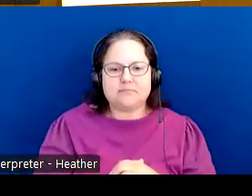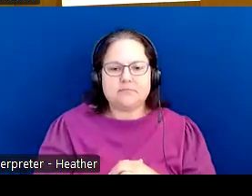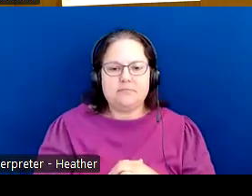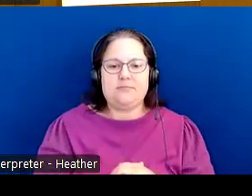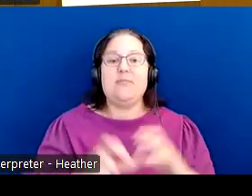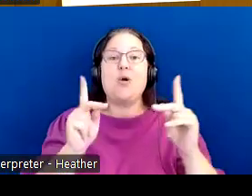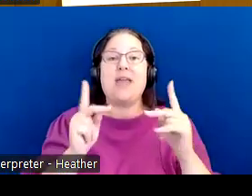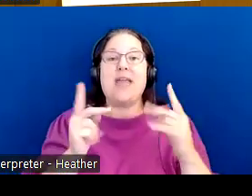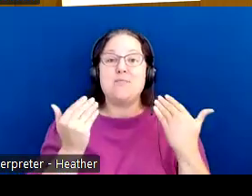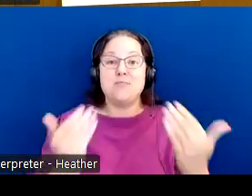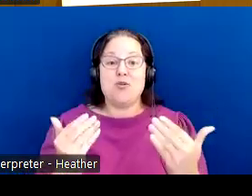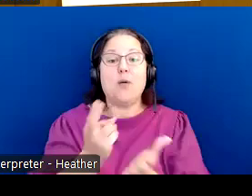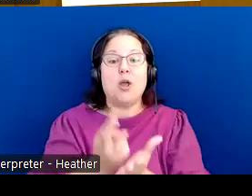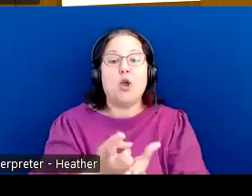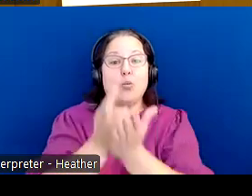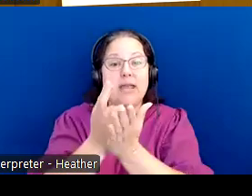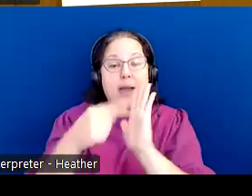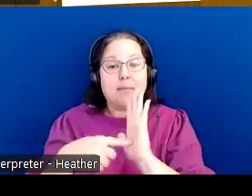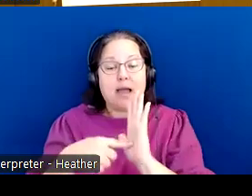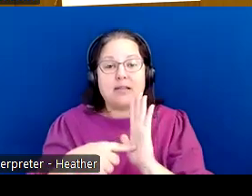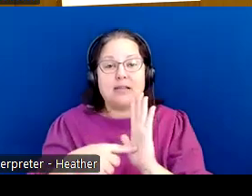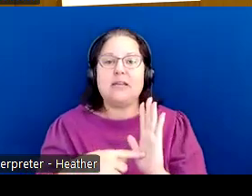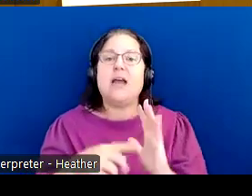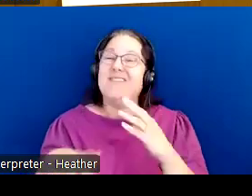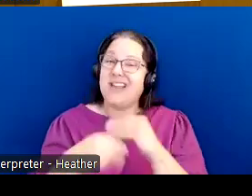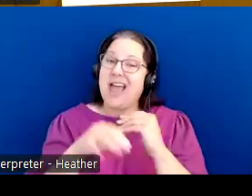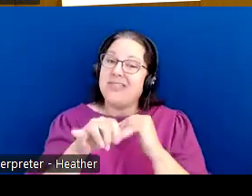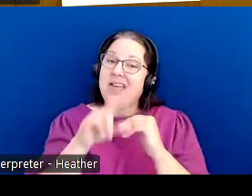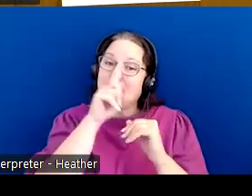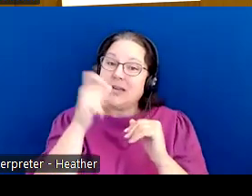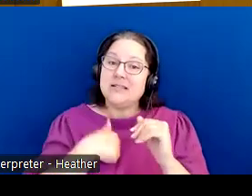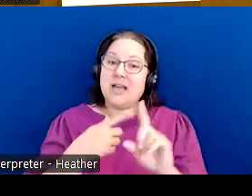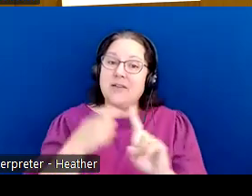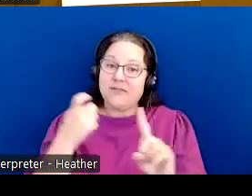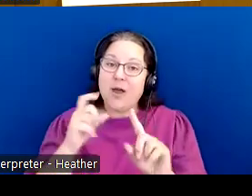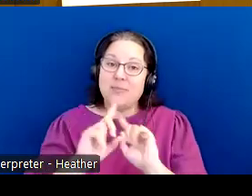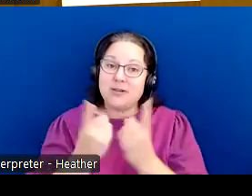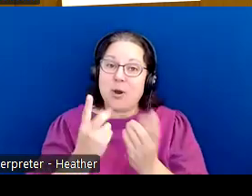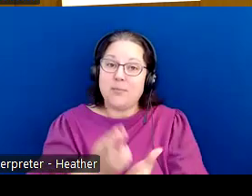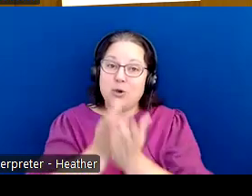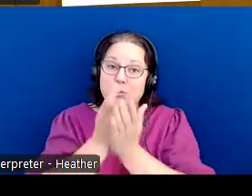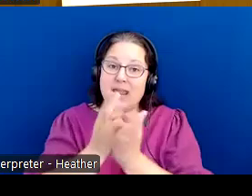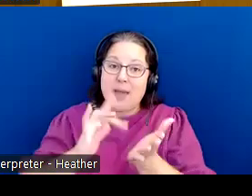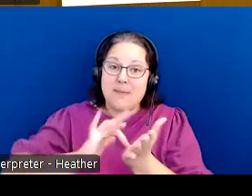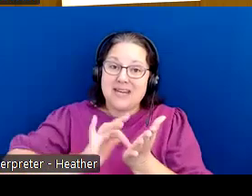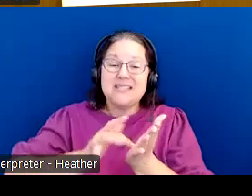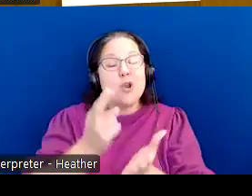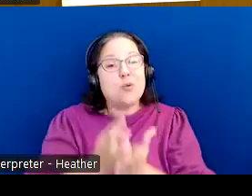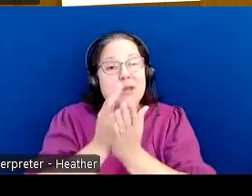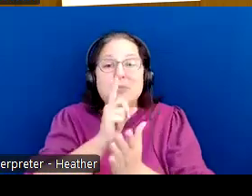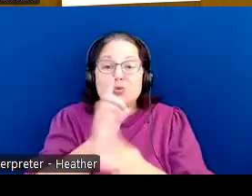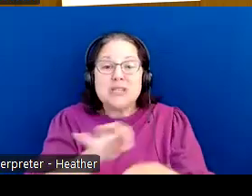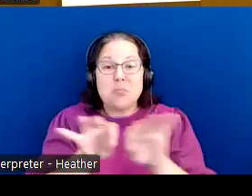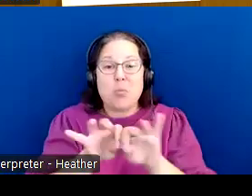Okay, so moving on then to a rehab model. I had to throw this in there because I'm from the Department of Rehab Medicine and I do feel like rehab has a really important